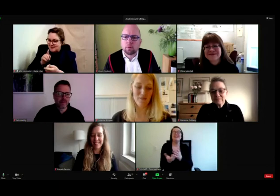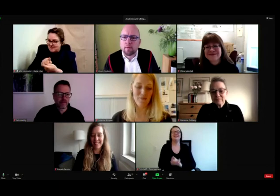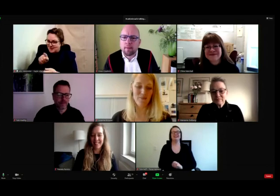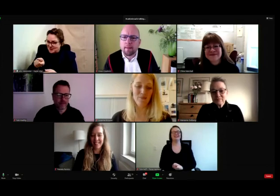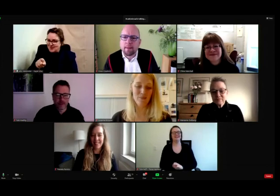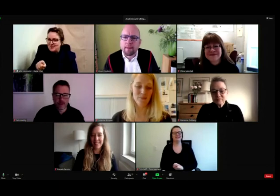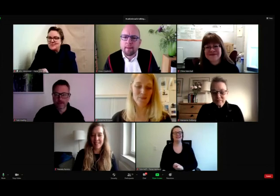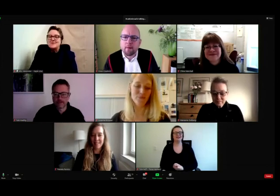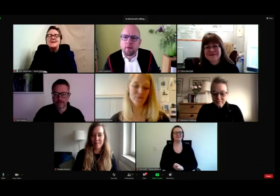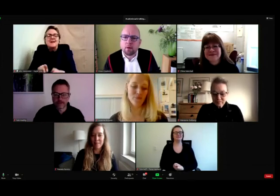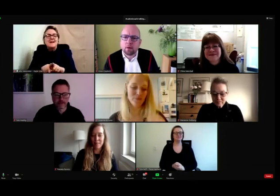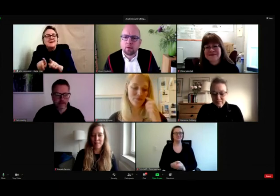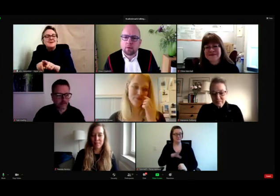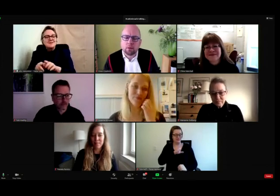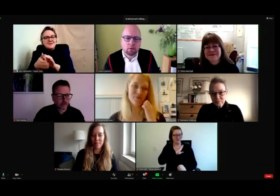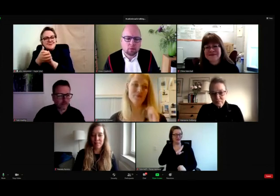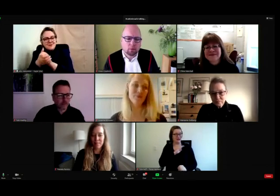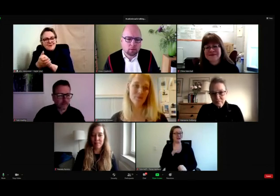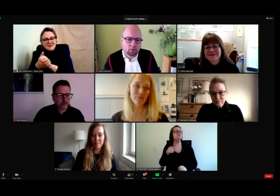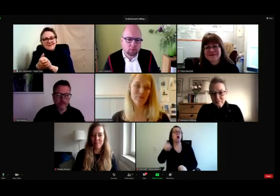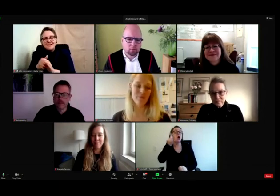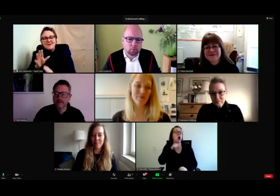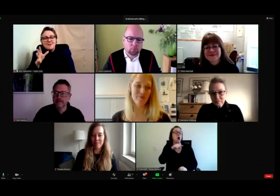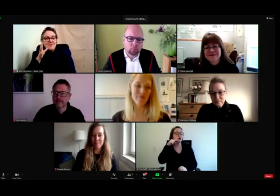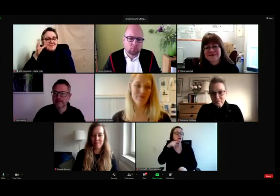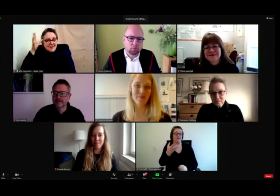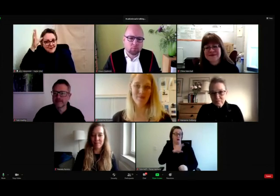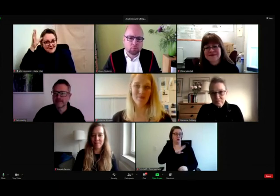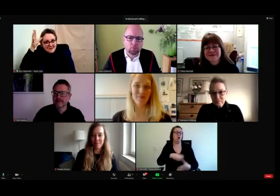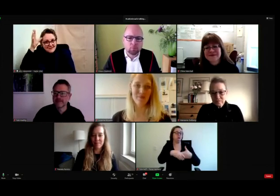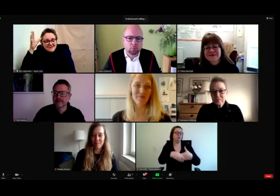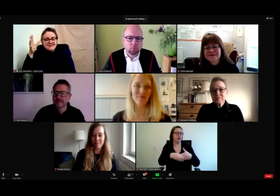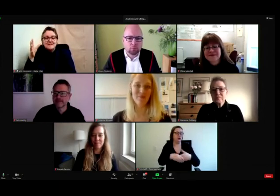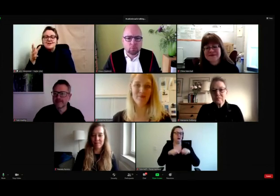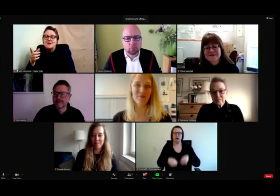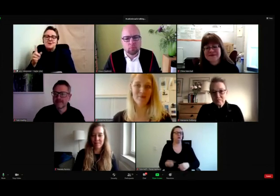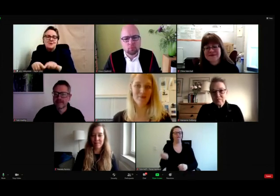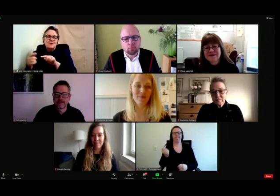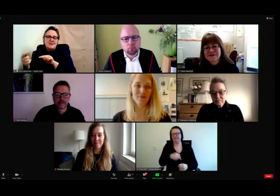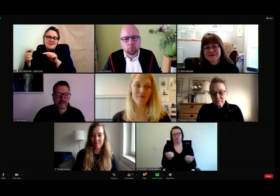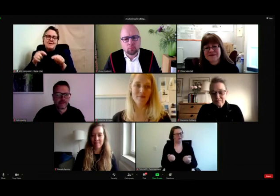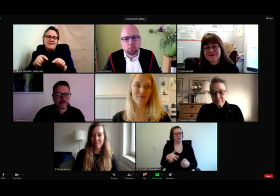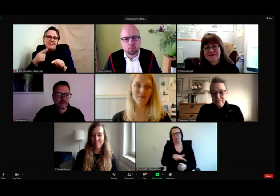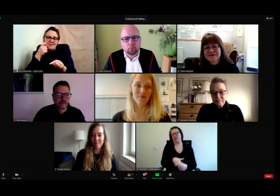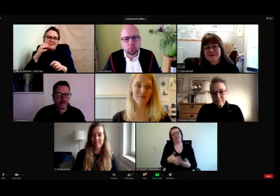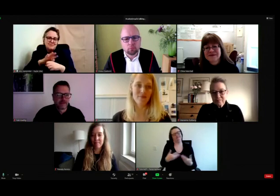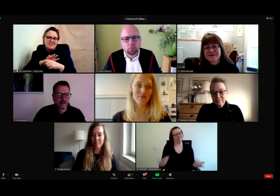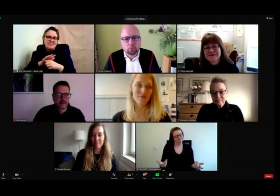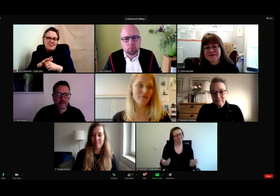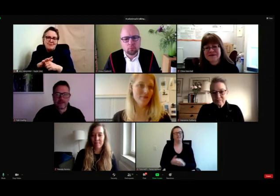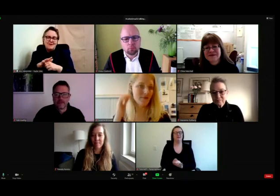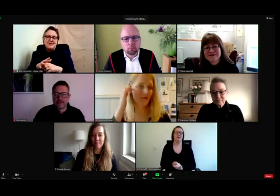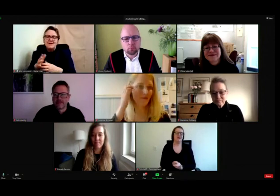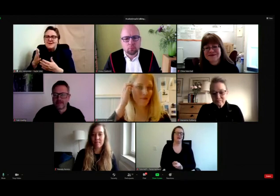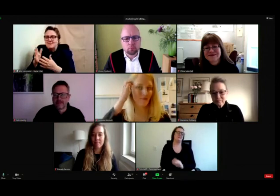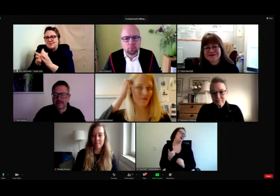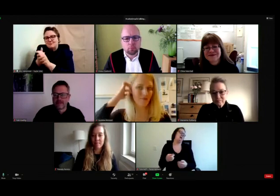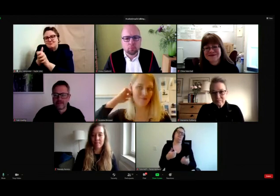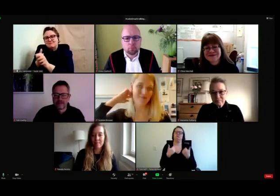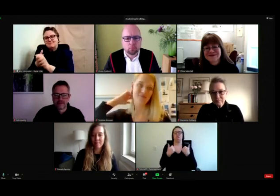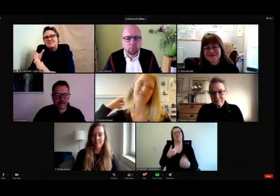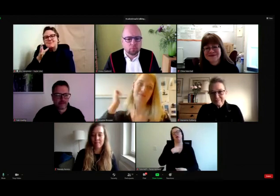And also, I would like to congratulate your parents, who could not come due to the circumstances, for having such a great